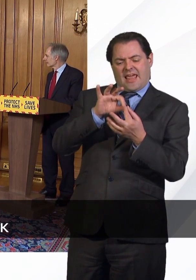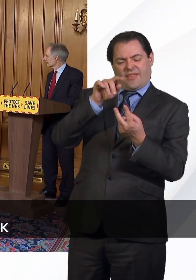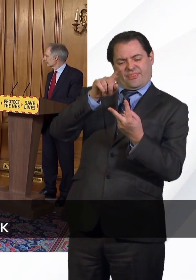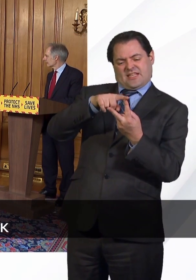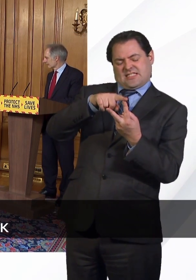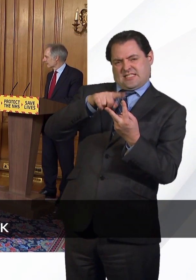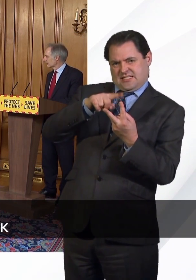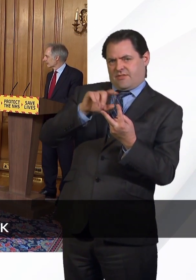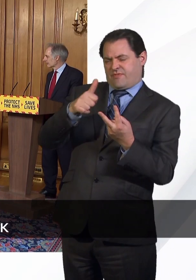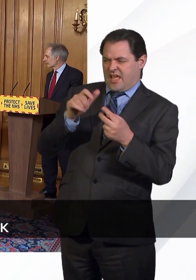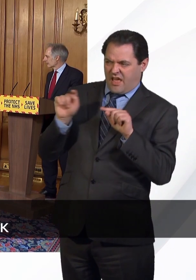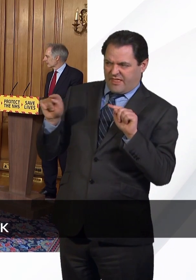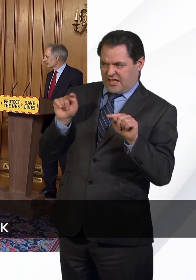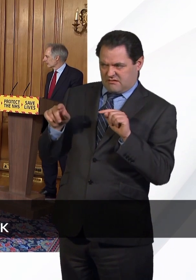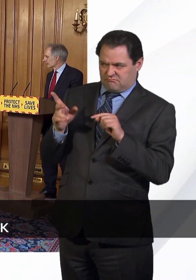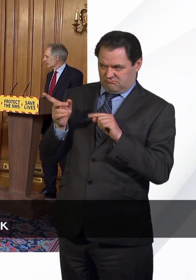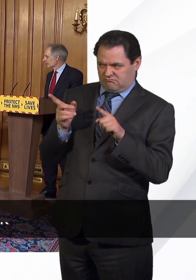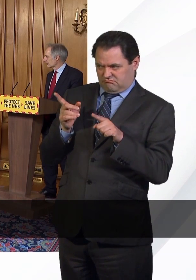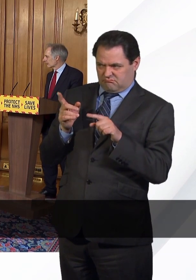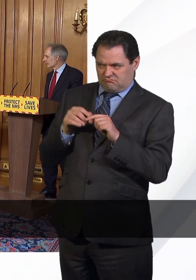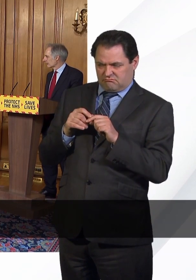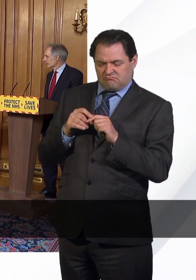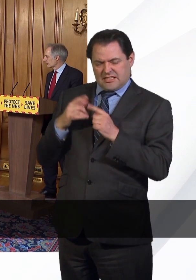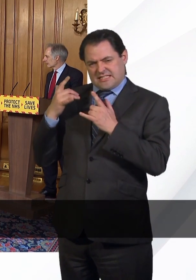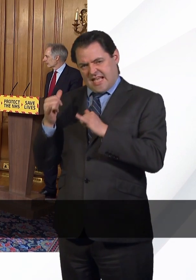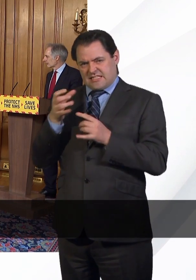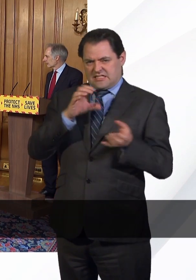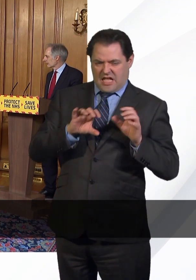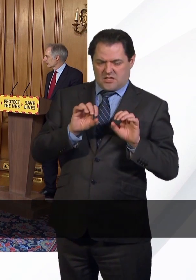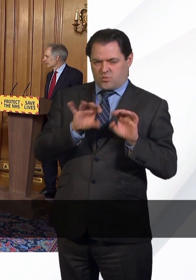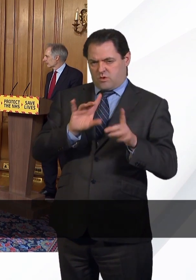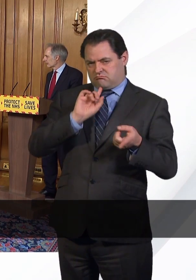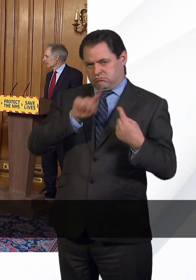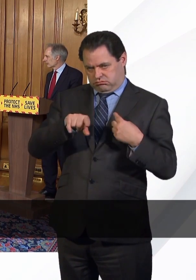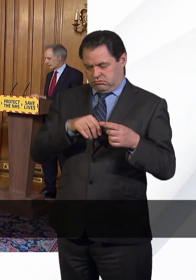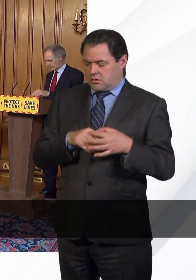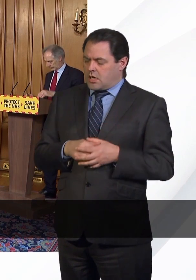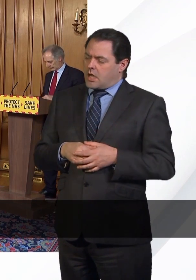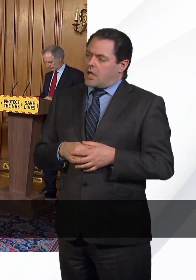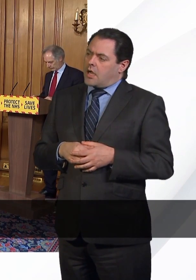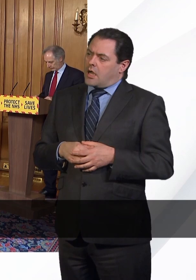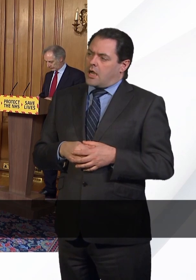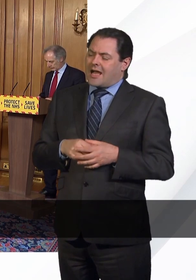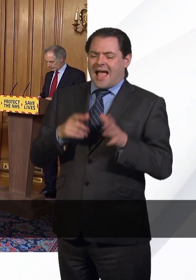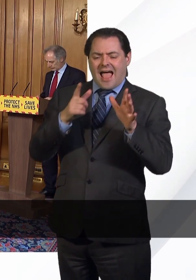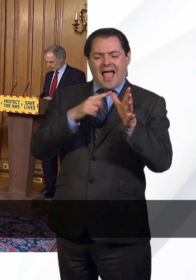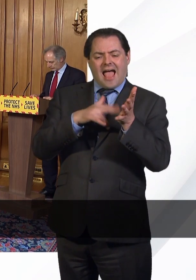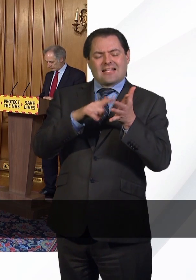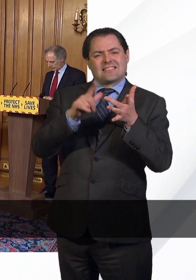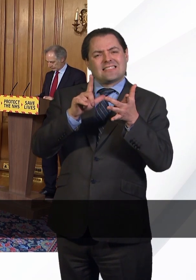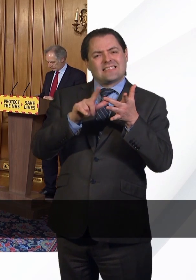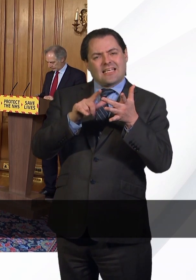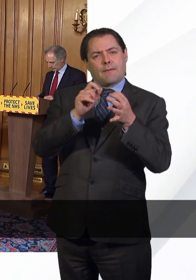testing and JVT on the science of immunity. What I'd say is that antibody testing